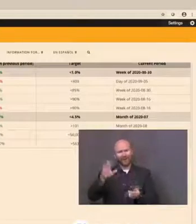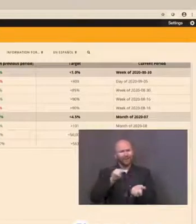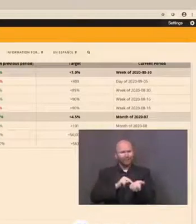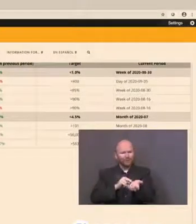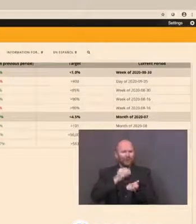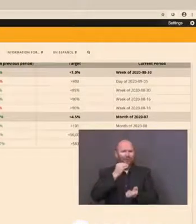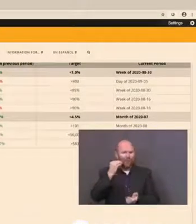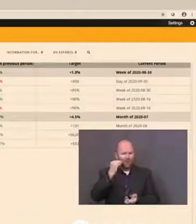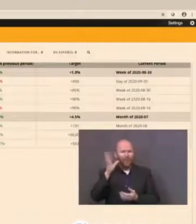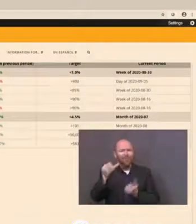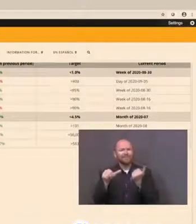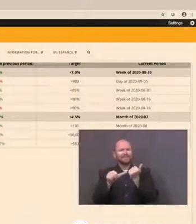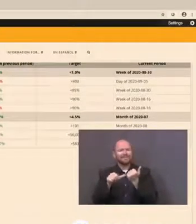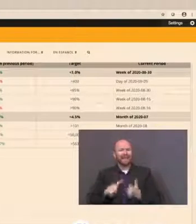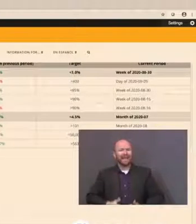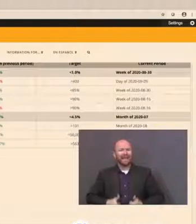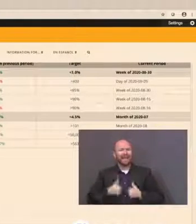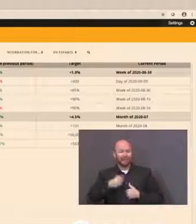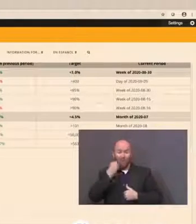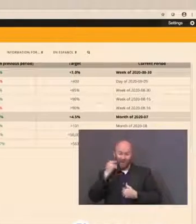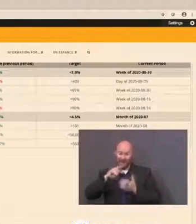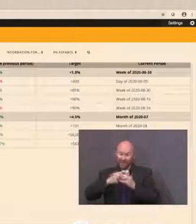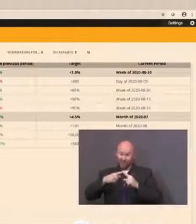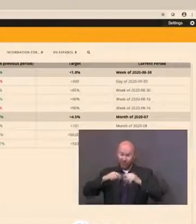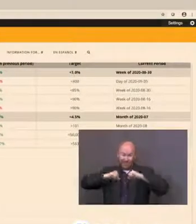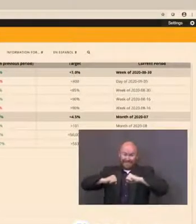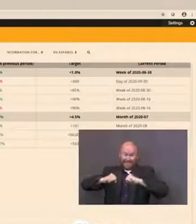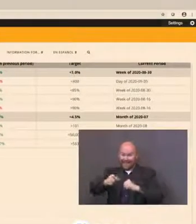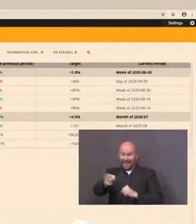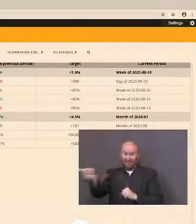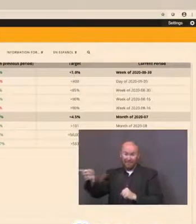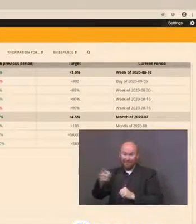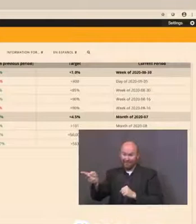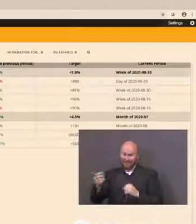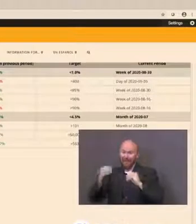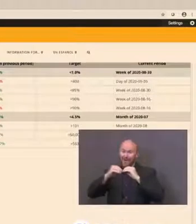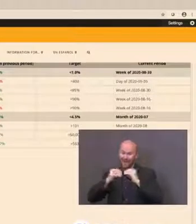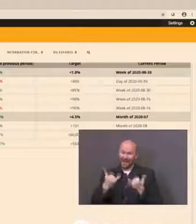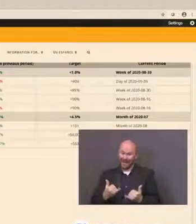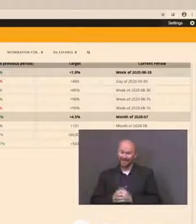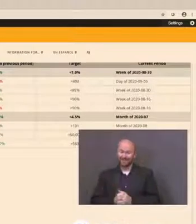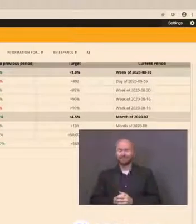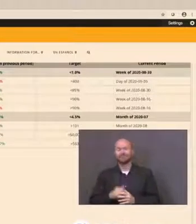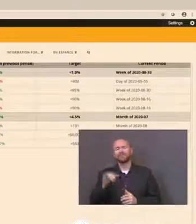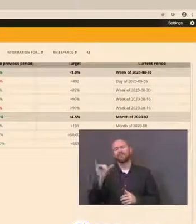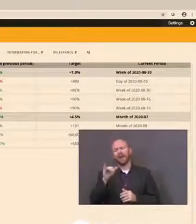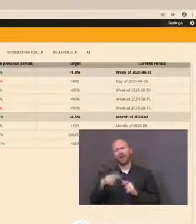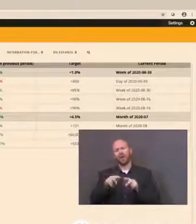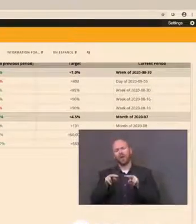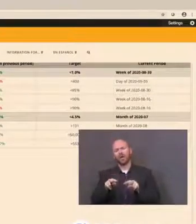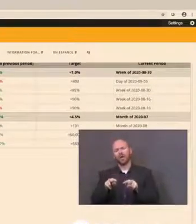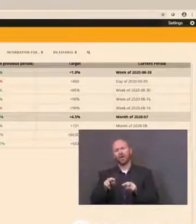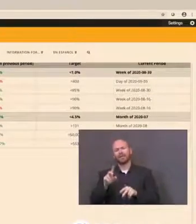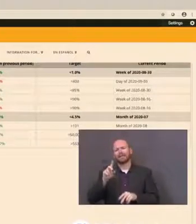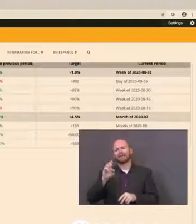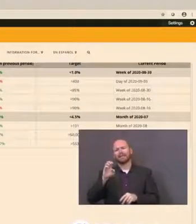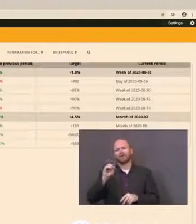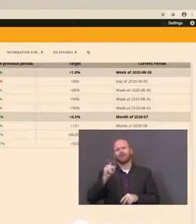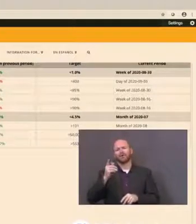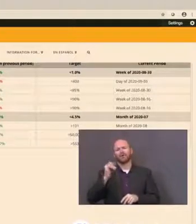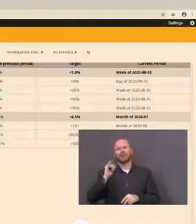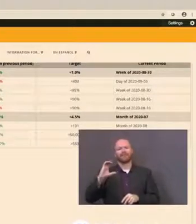facilities. So they deserve an extra measure of protection. We're also monitoring important demographic data, like